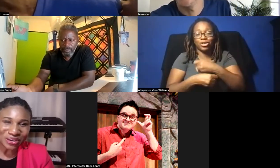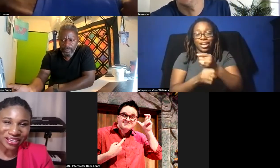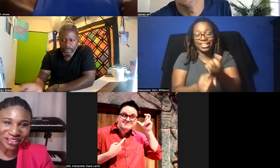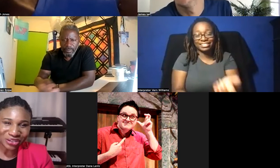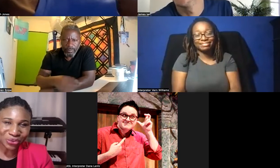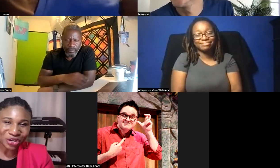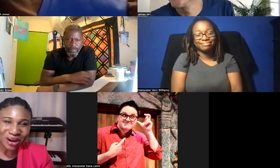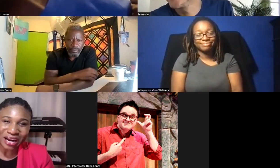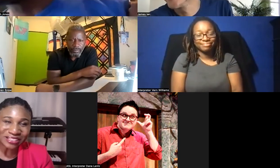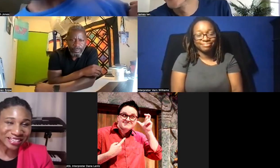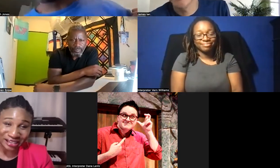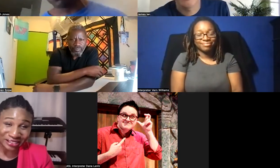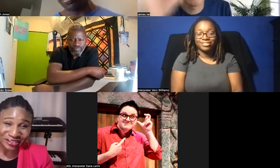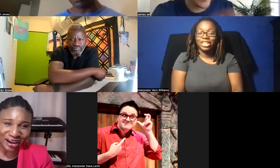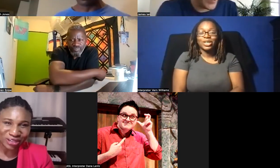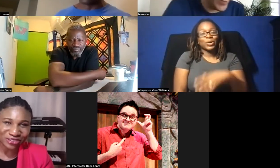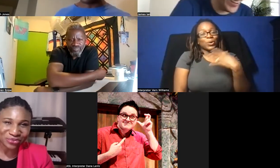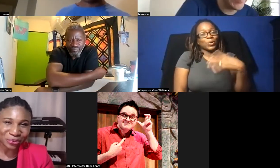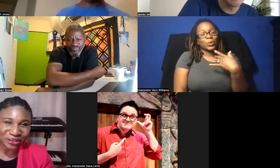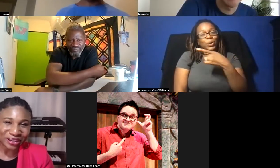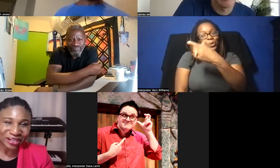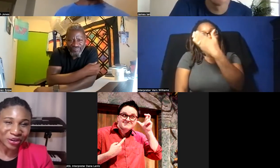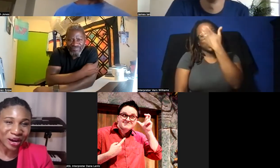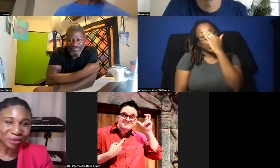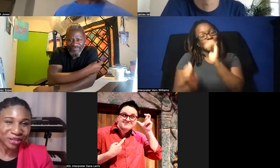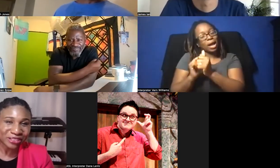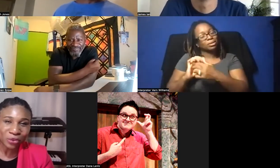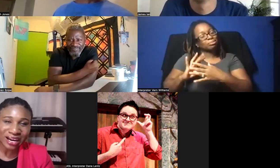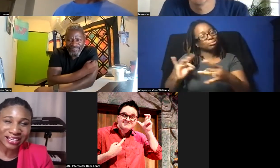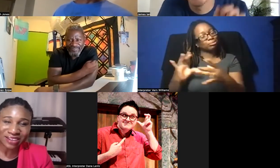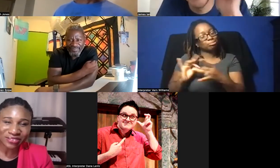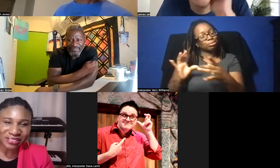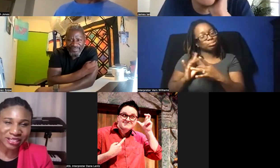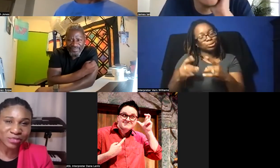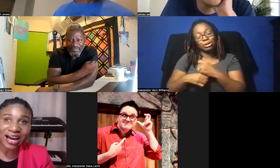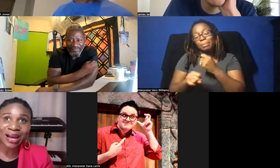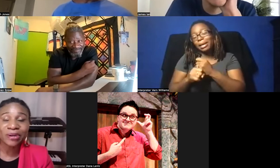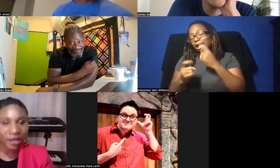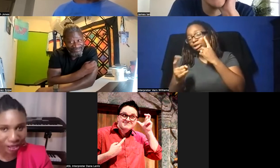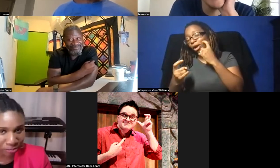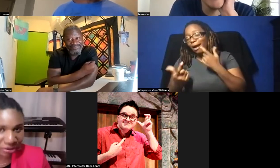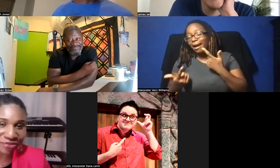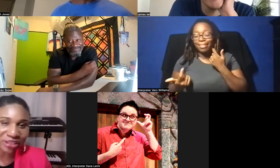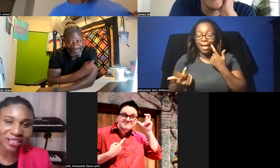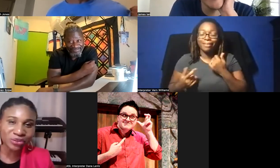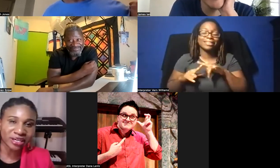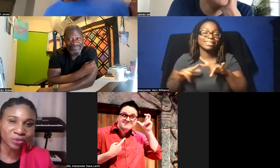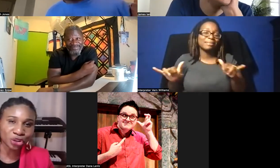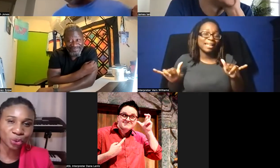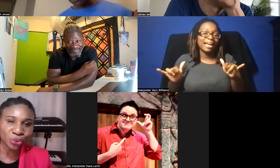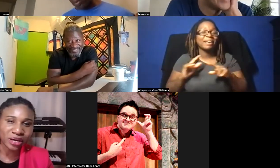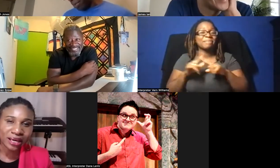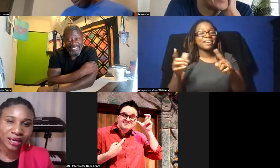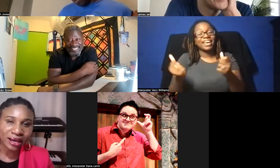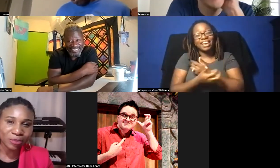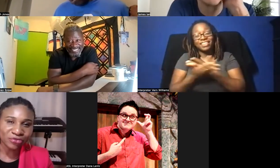Oh, Keith, you know how to say it. I mean, for real. And you know how to make us cry and laugh at the same time. But everything you said was